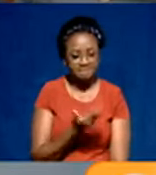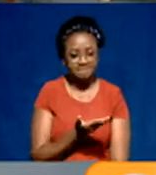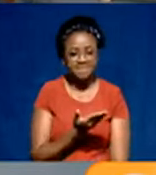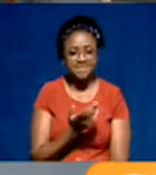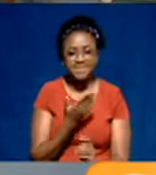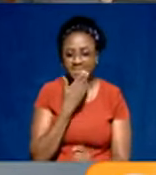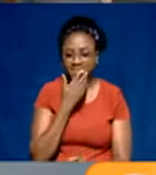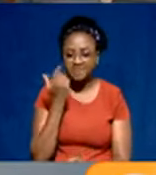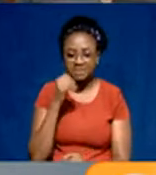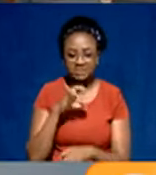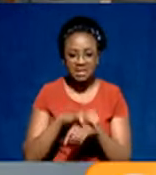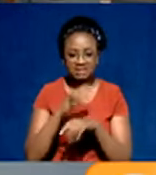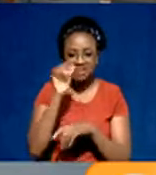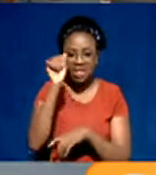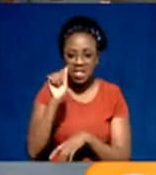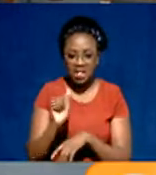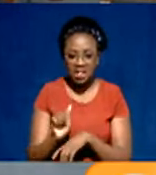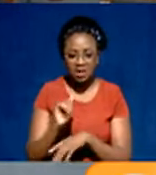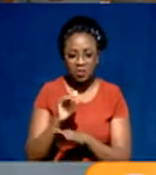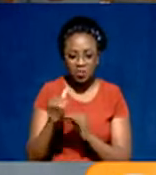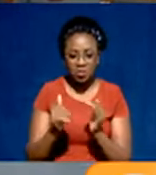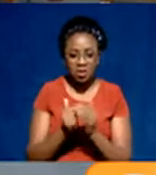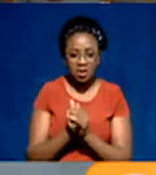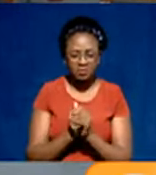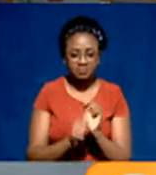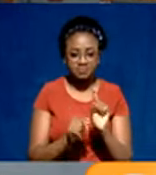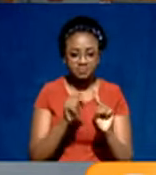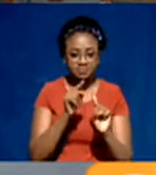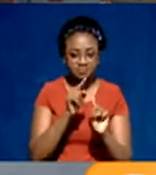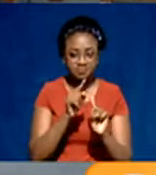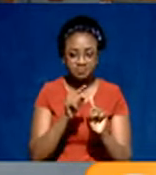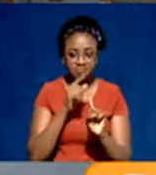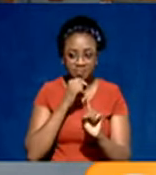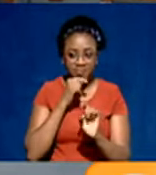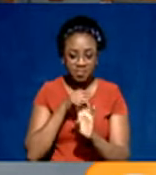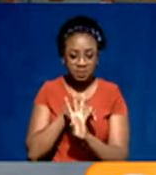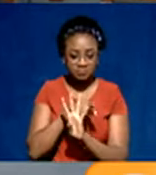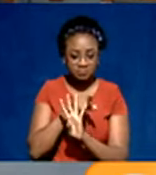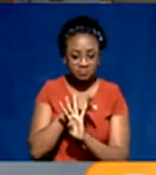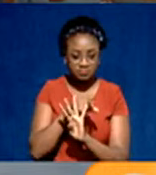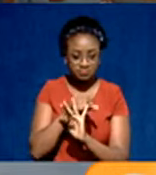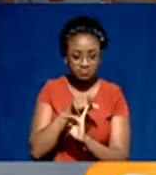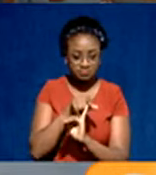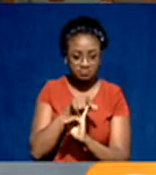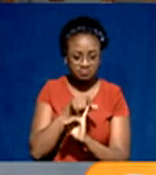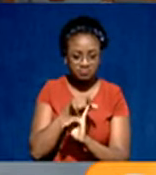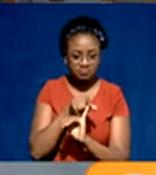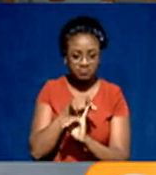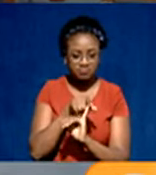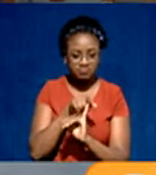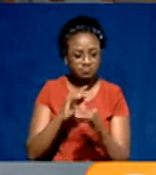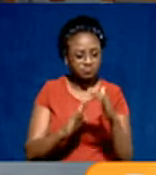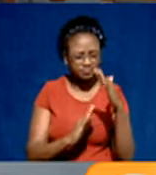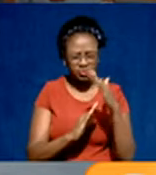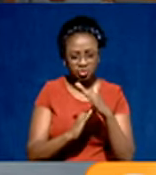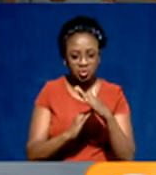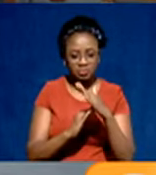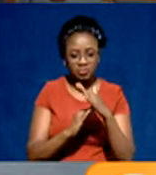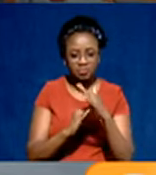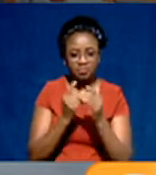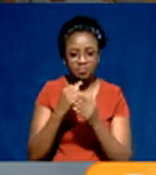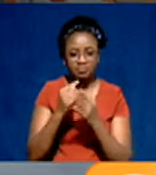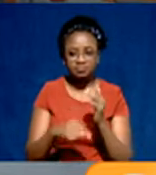is Kamore Villamuthaganya, who scored what you can only describe as top marks,